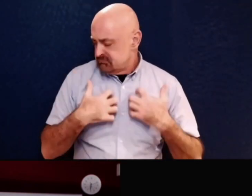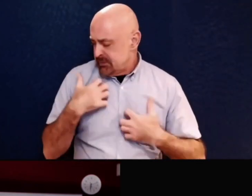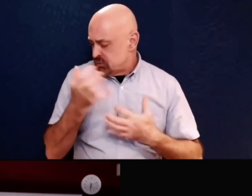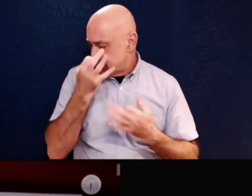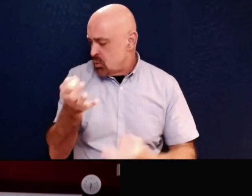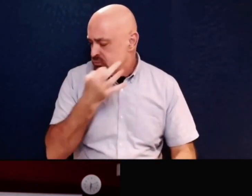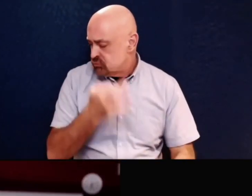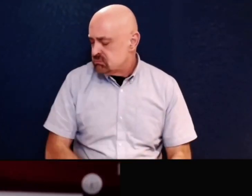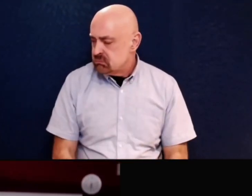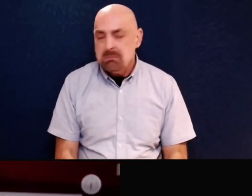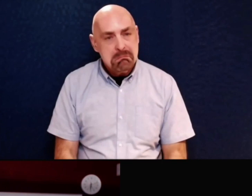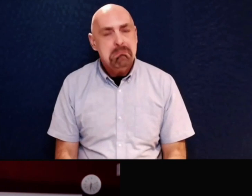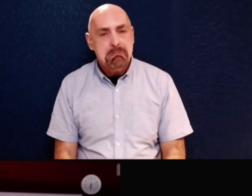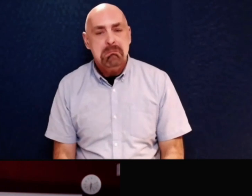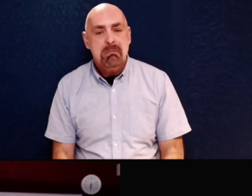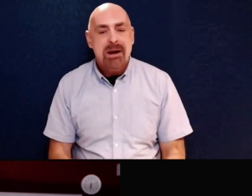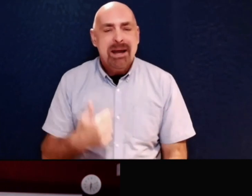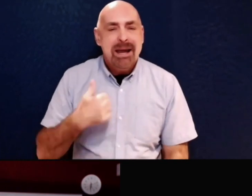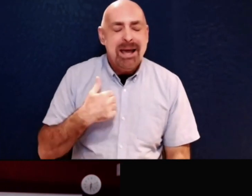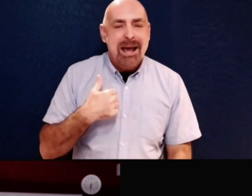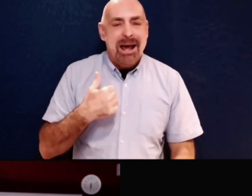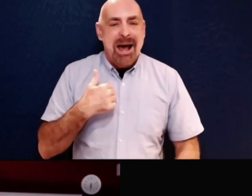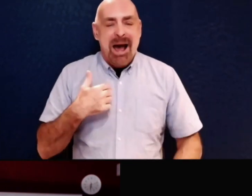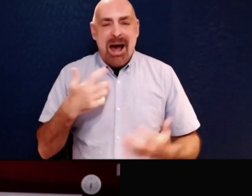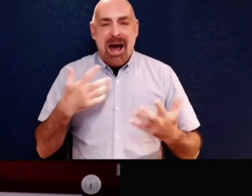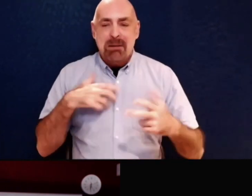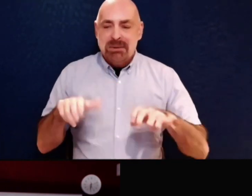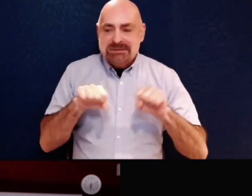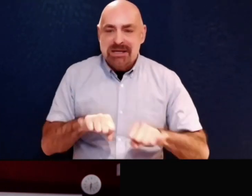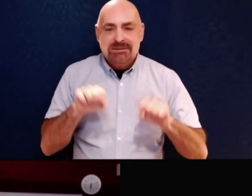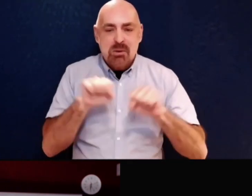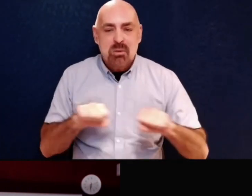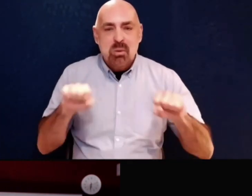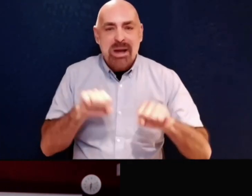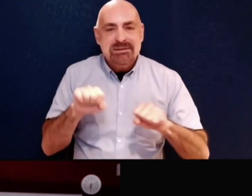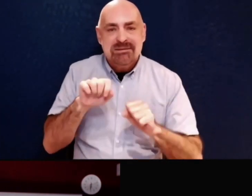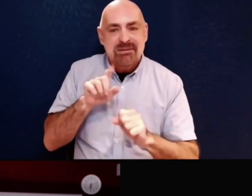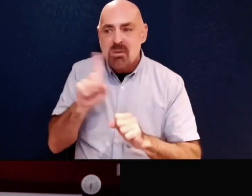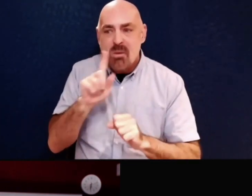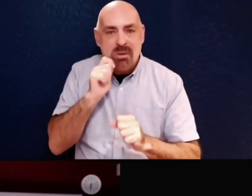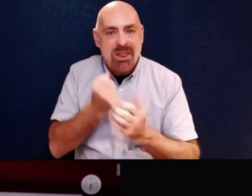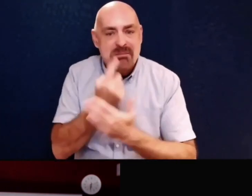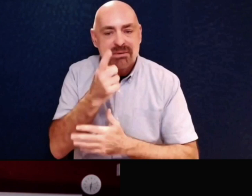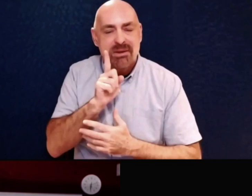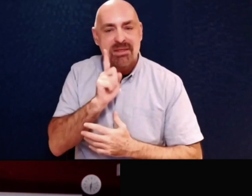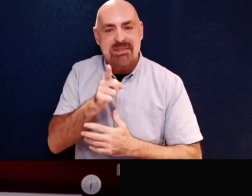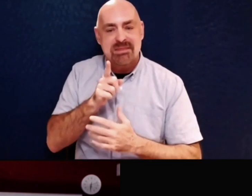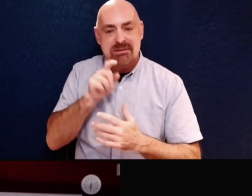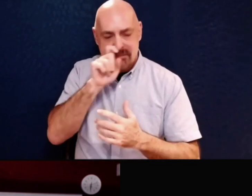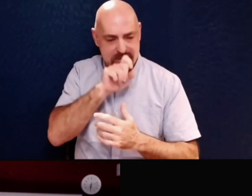And I'm sitting, I guess, with lots of people waiting to see what happens from that intervention. I think that particular service